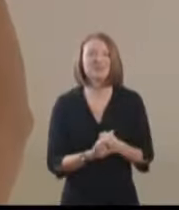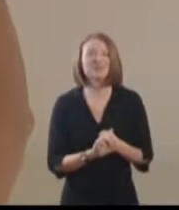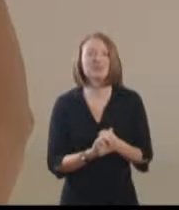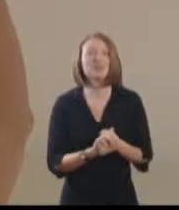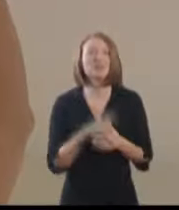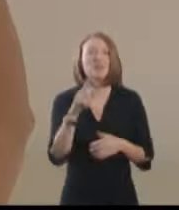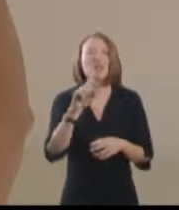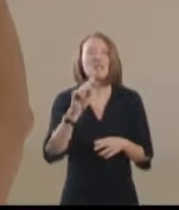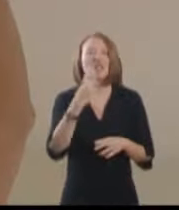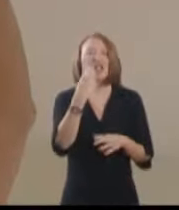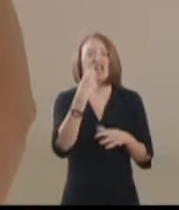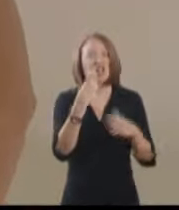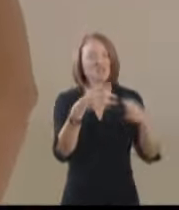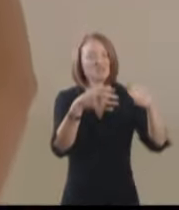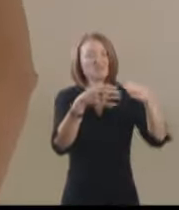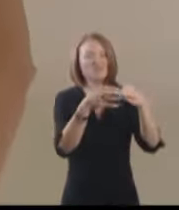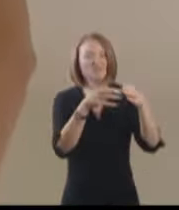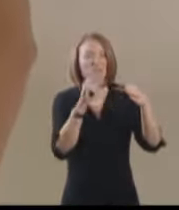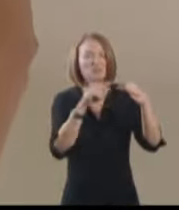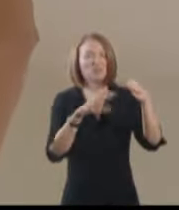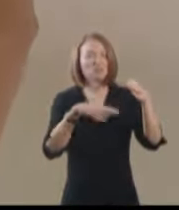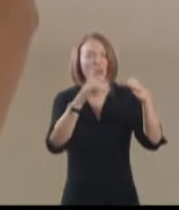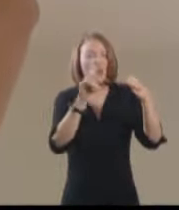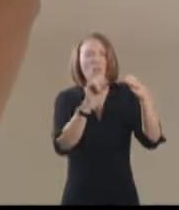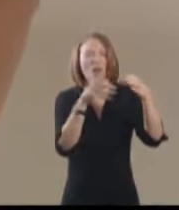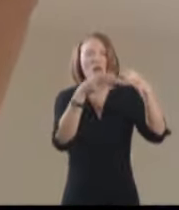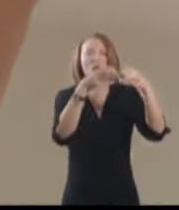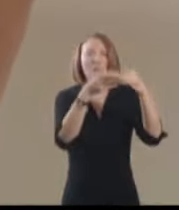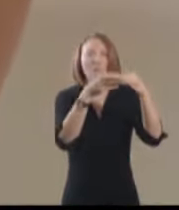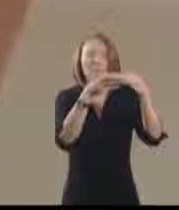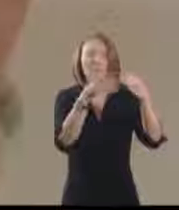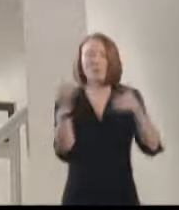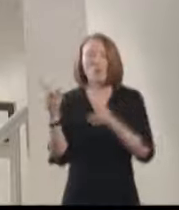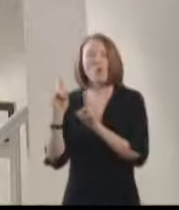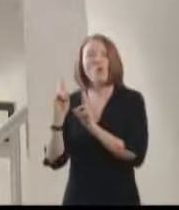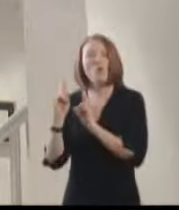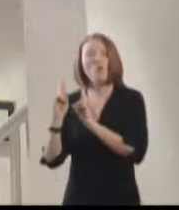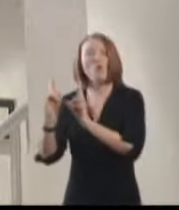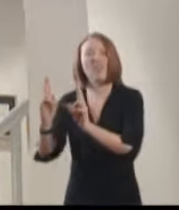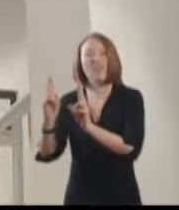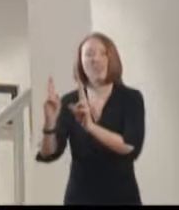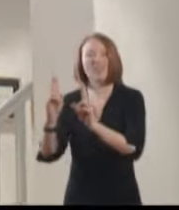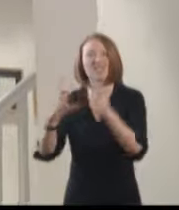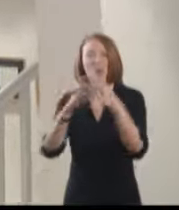less sensitive to cooking fumes, so can be placed near to your kitchen.